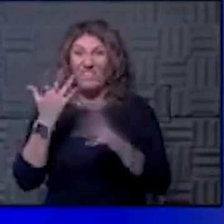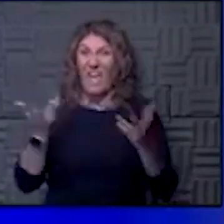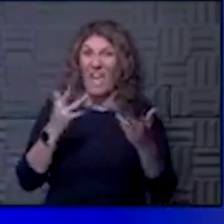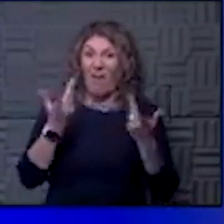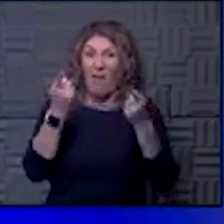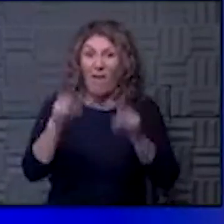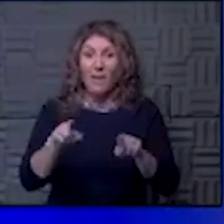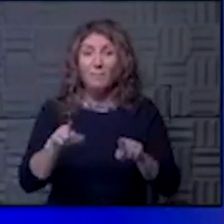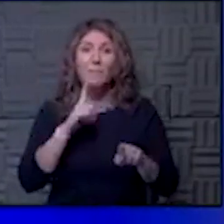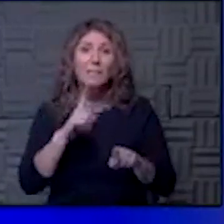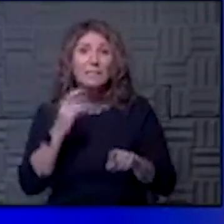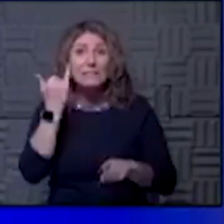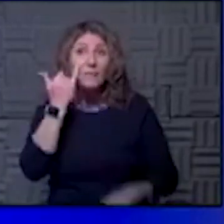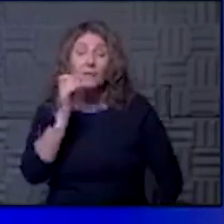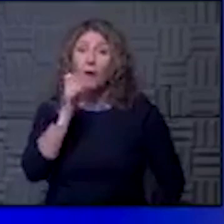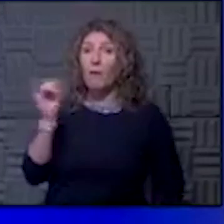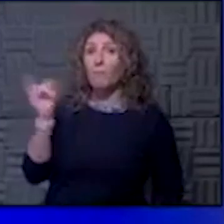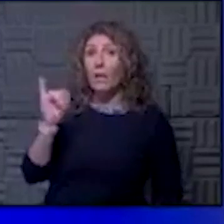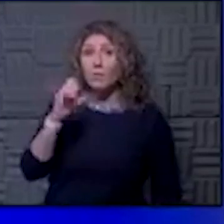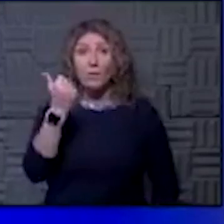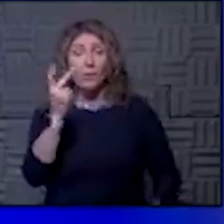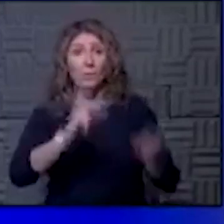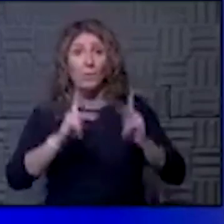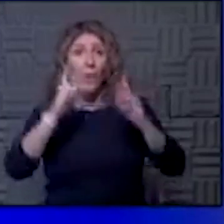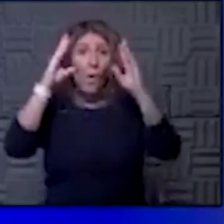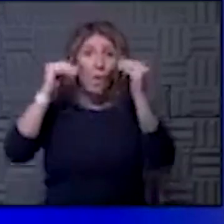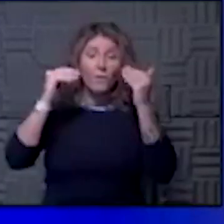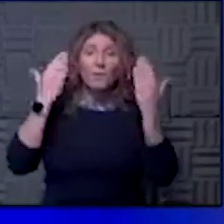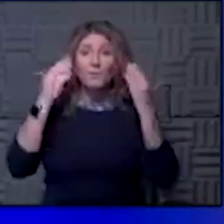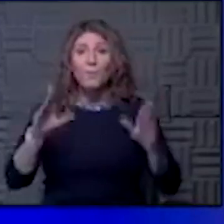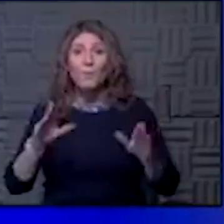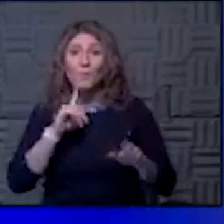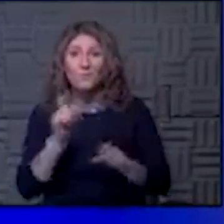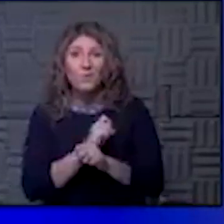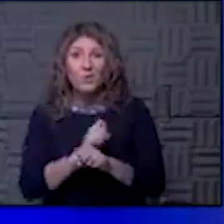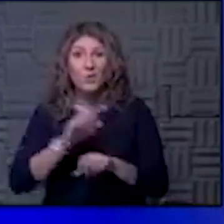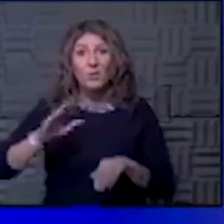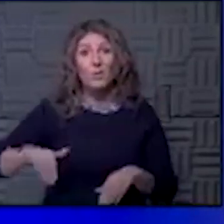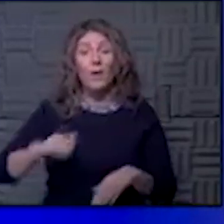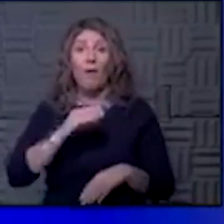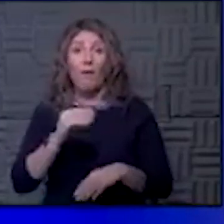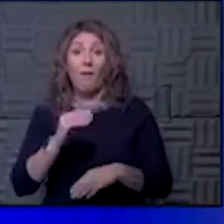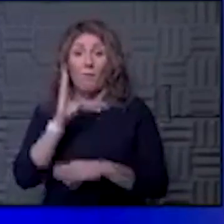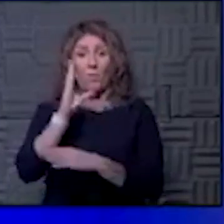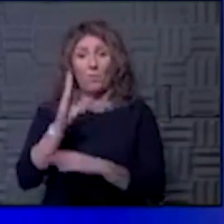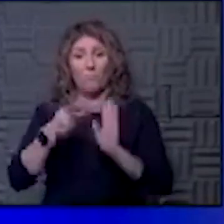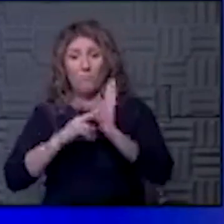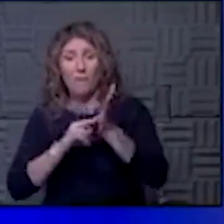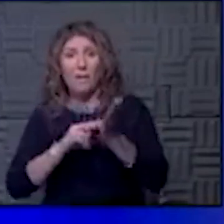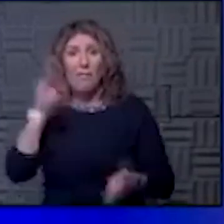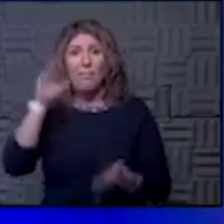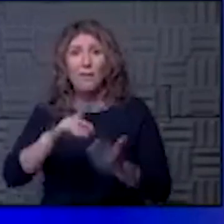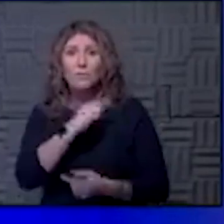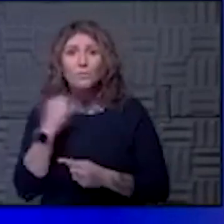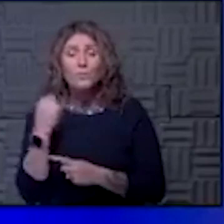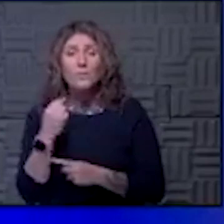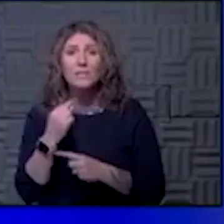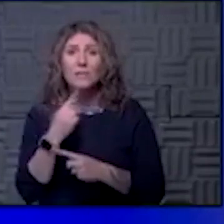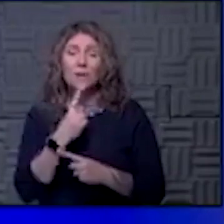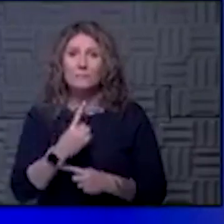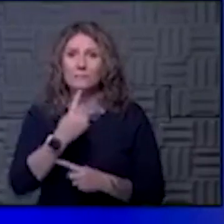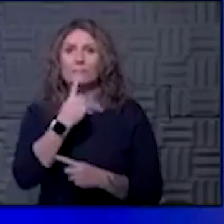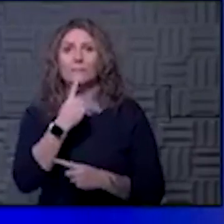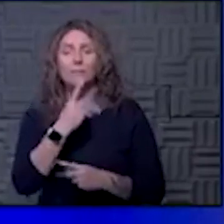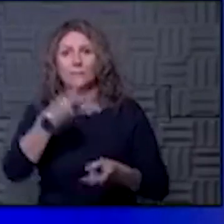you not being infectious to others? Hopefully, but we don't know that for sure. And will it manifest as you having less risk of severe